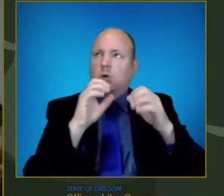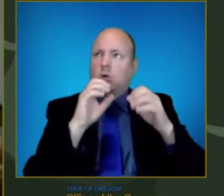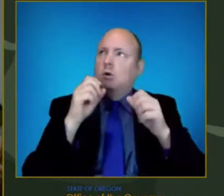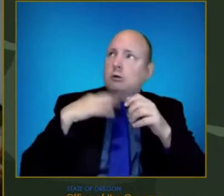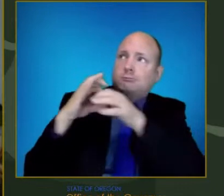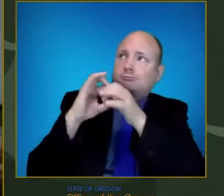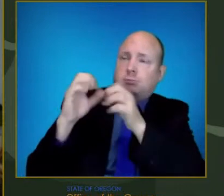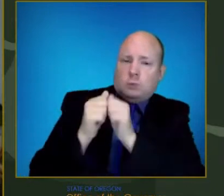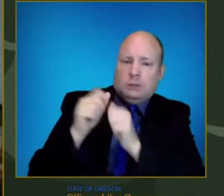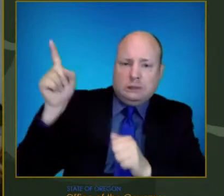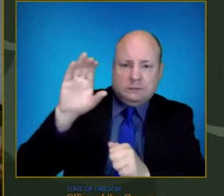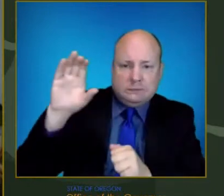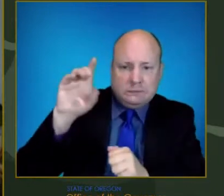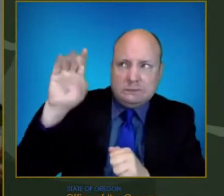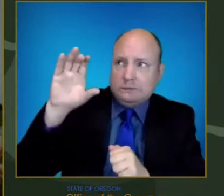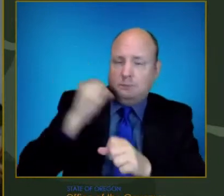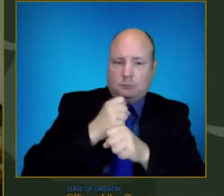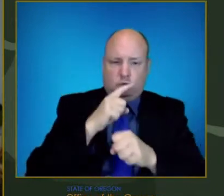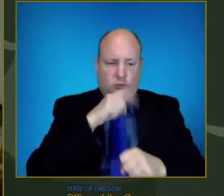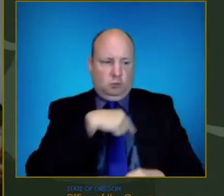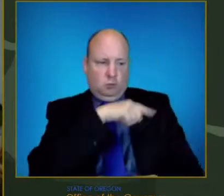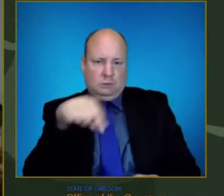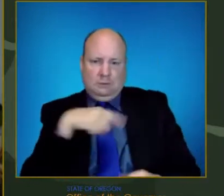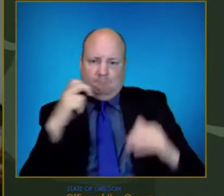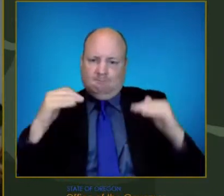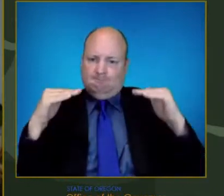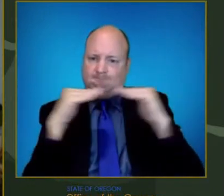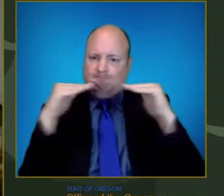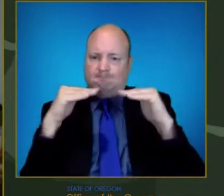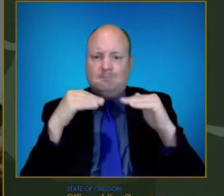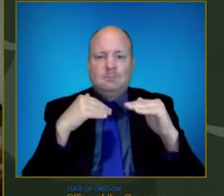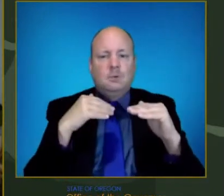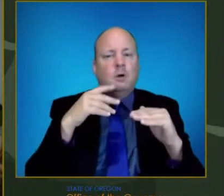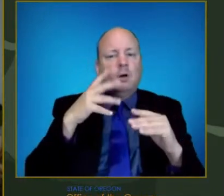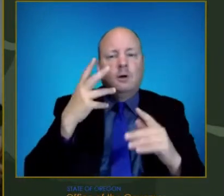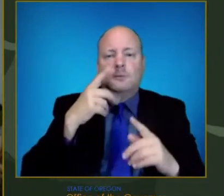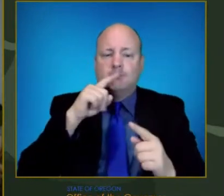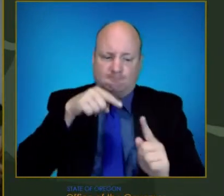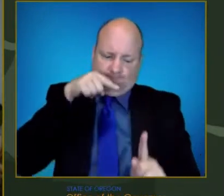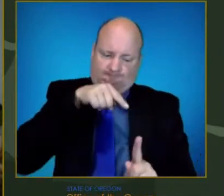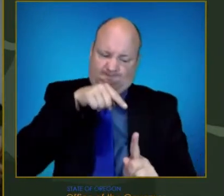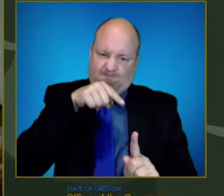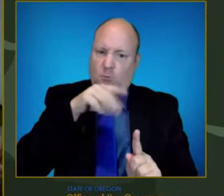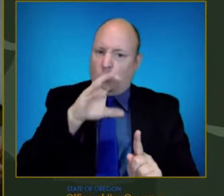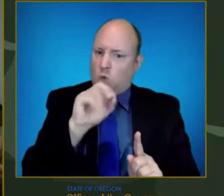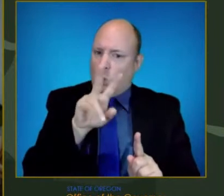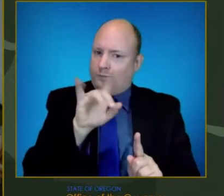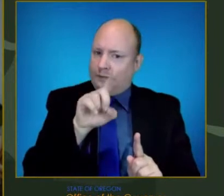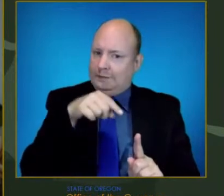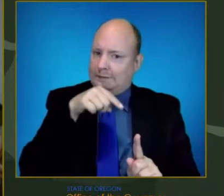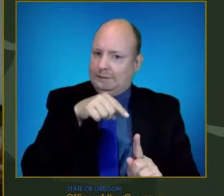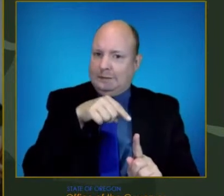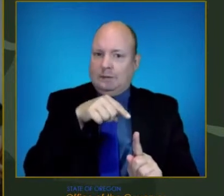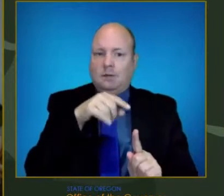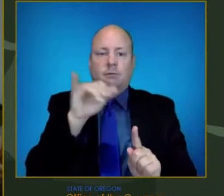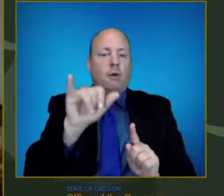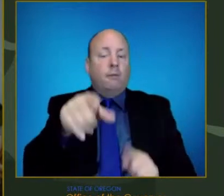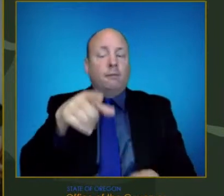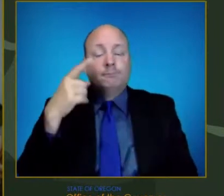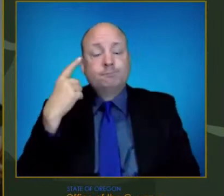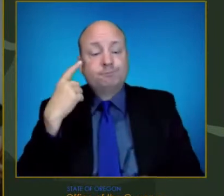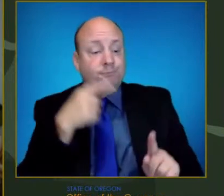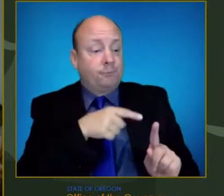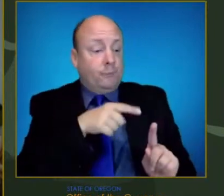of severe COVID illness from COVID-19, particularly among our Black, Indigenous, people of color, and tribal